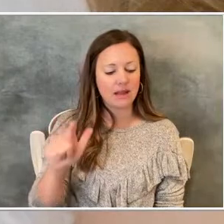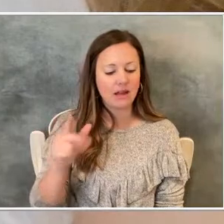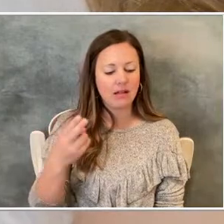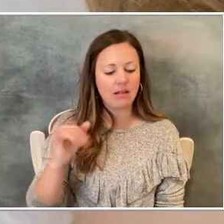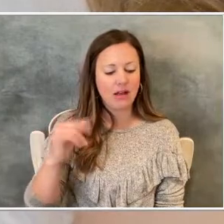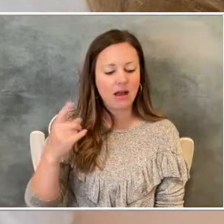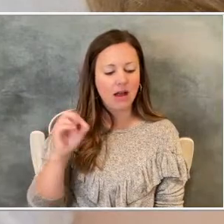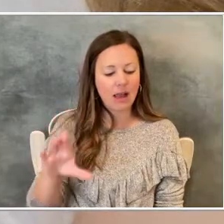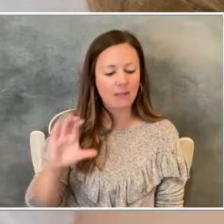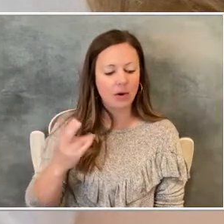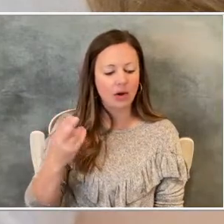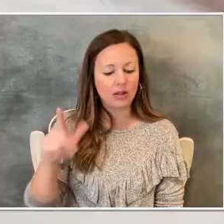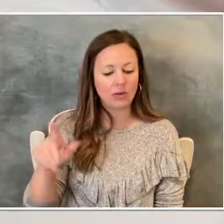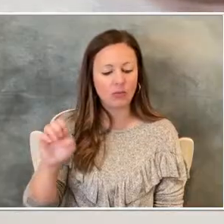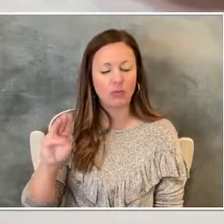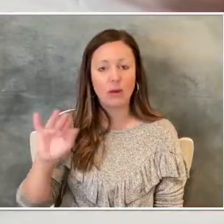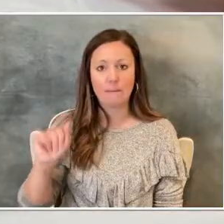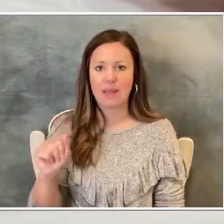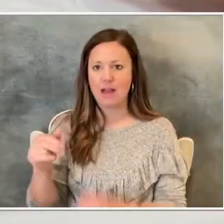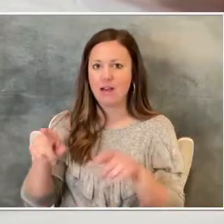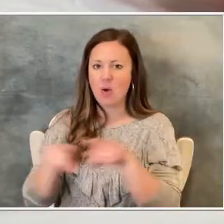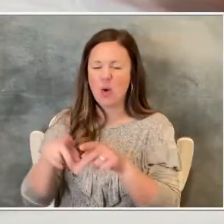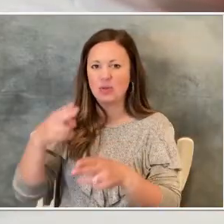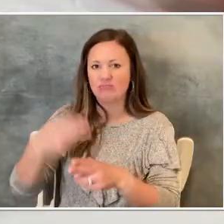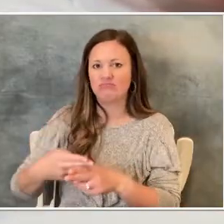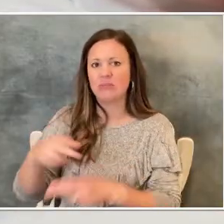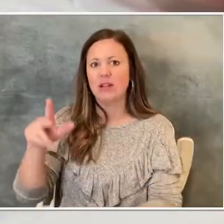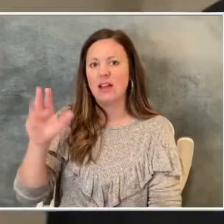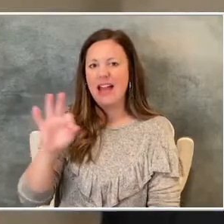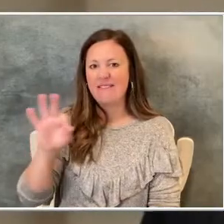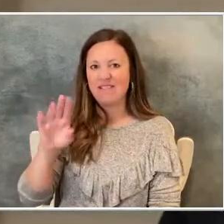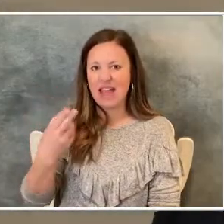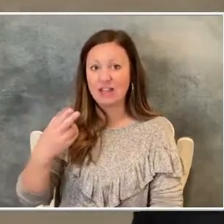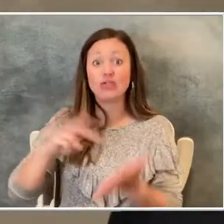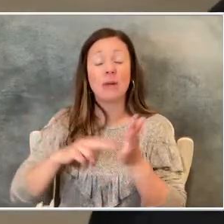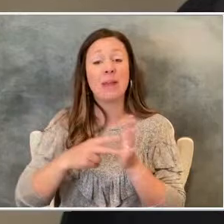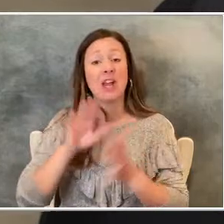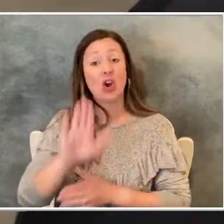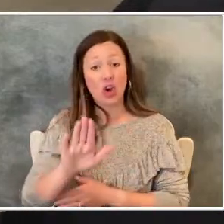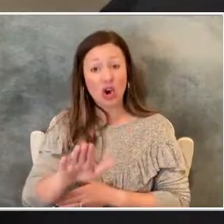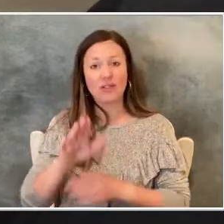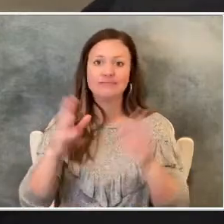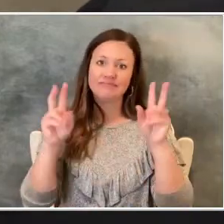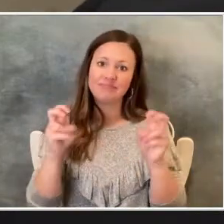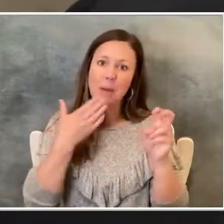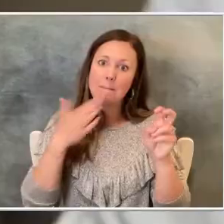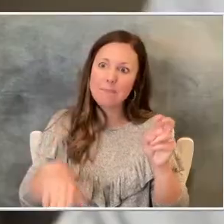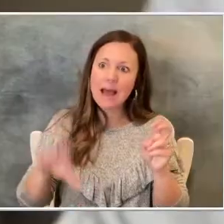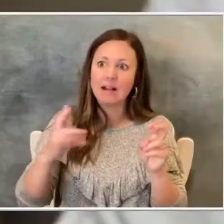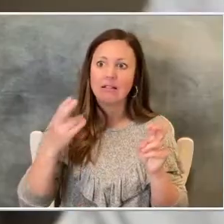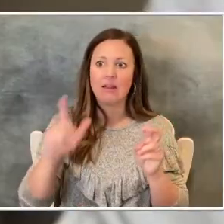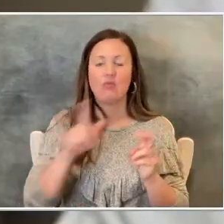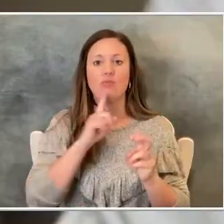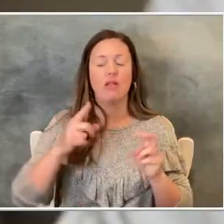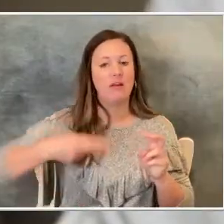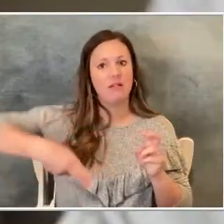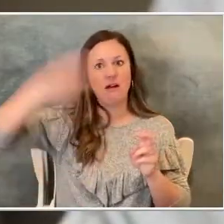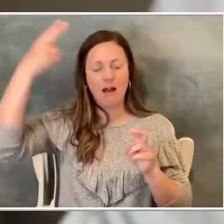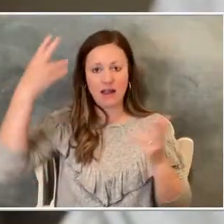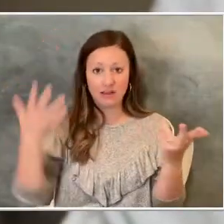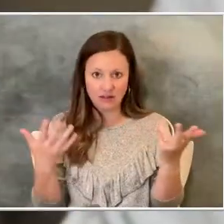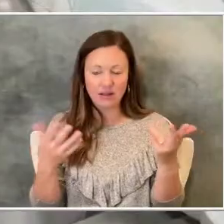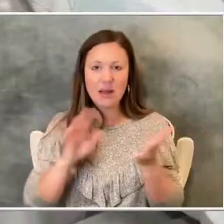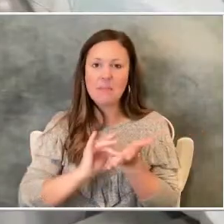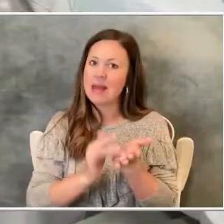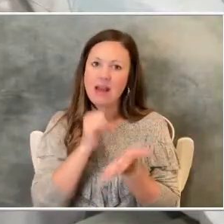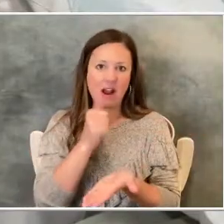genetic disorder that makes Aubree's bad cholesterol sky high. Medication won't lower it. The only thing that works is this